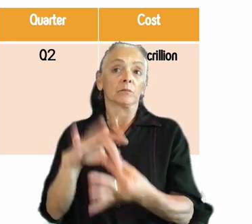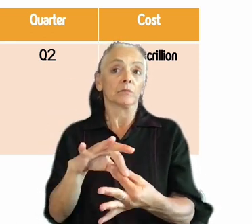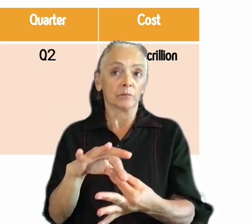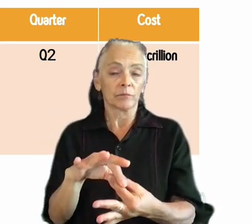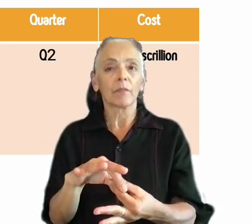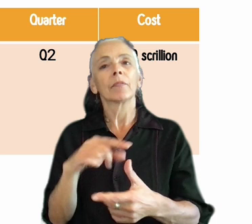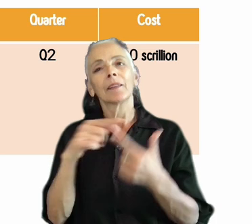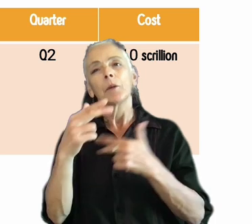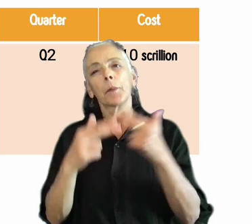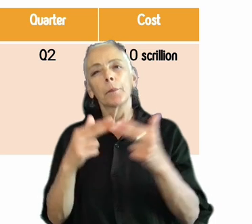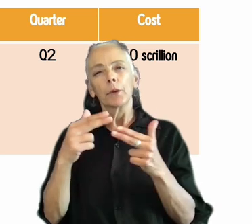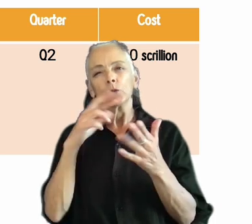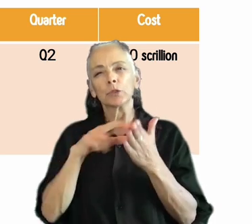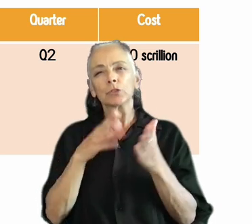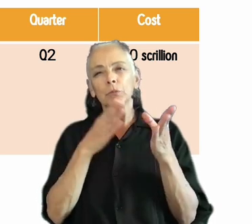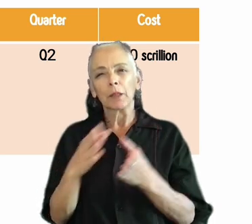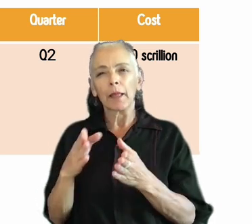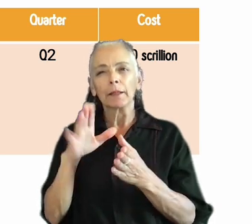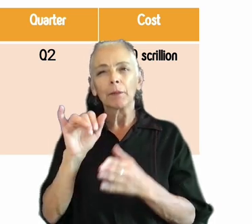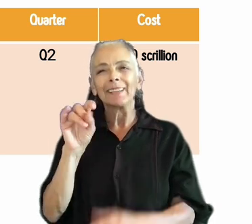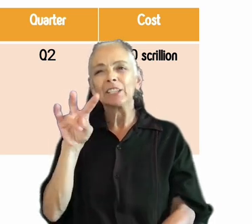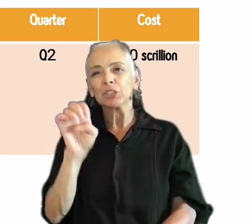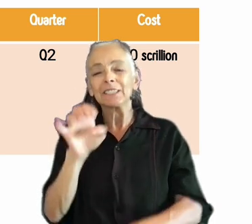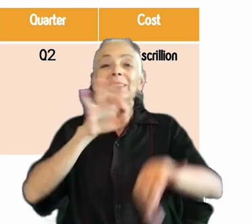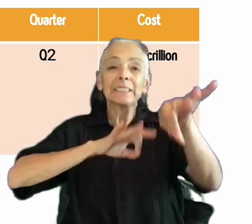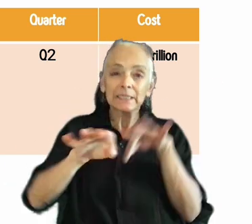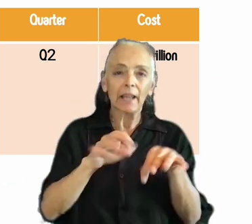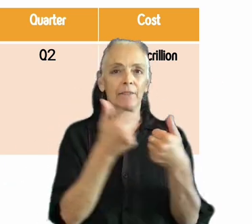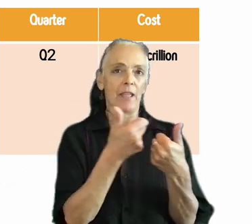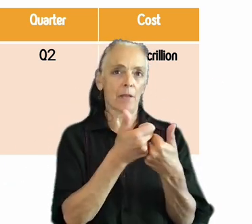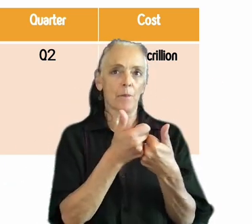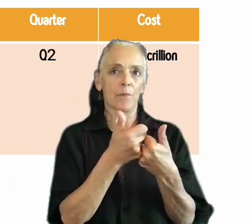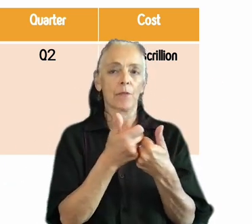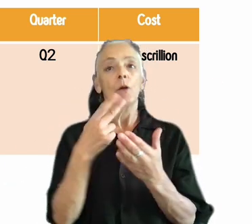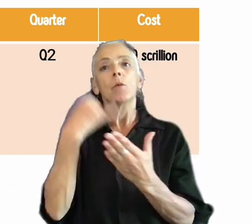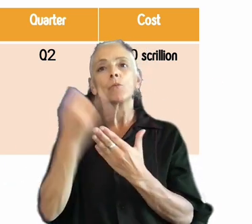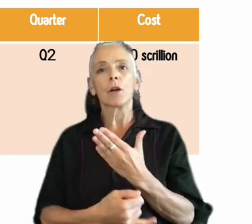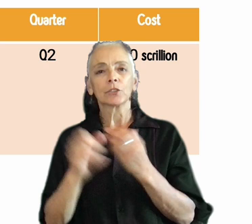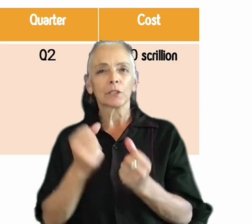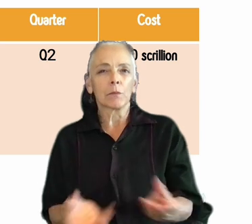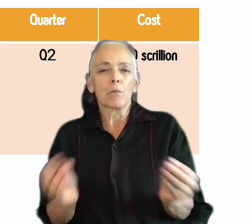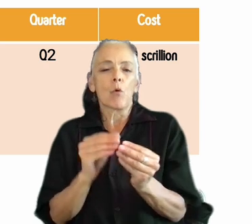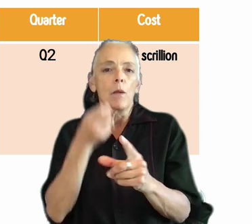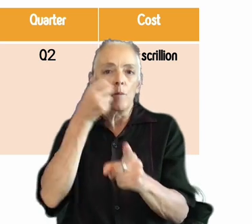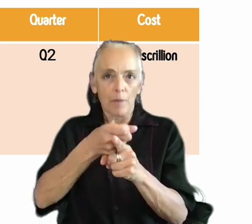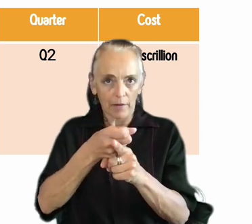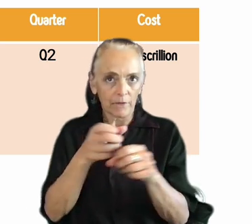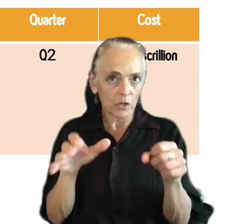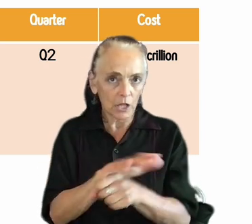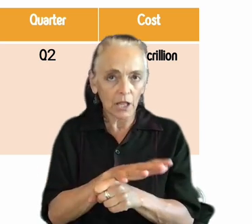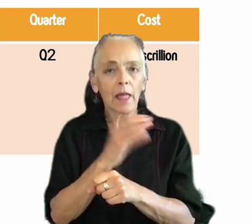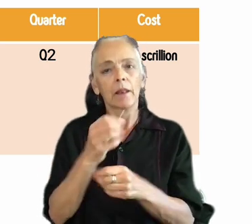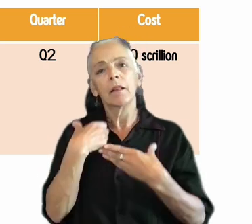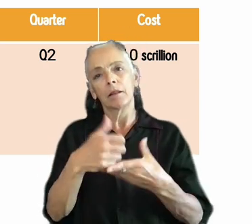research plans by initiative rather than by game you can start doing projects that are marked much more impactful and you can help